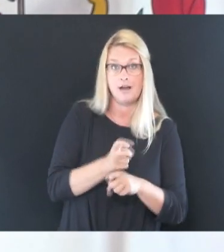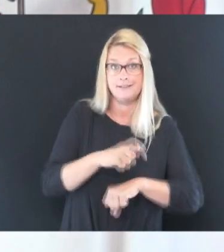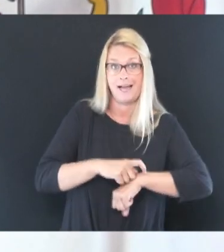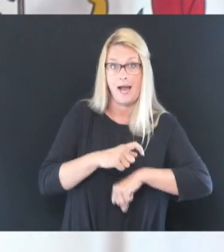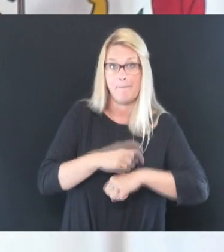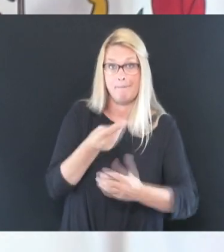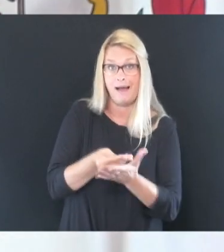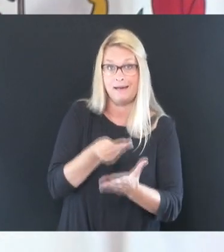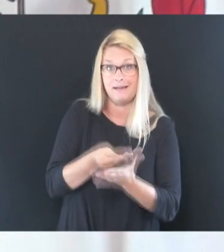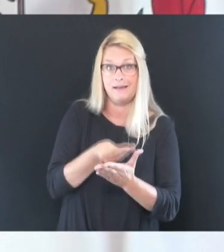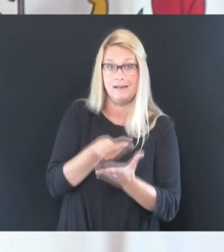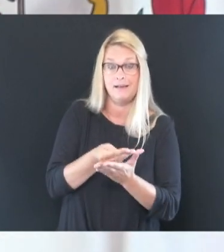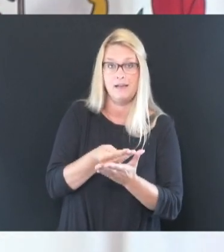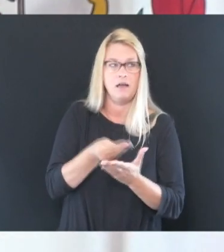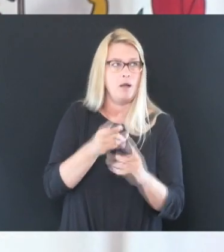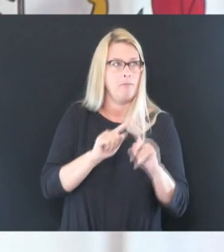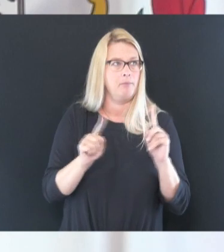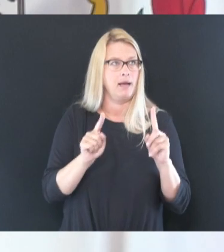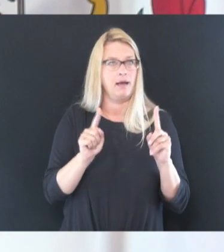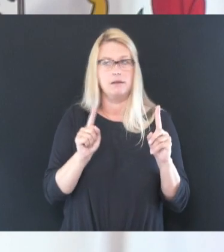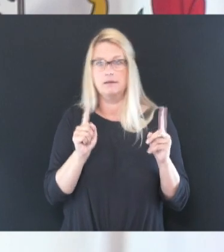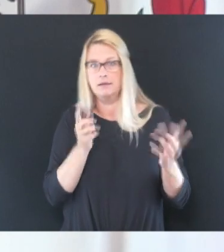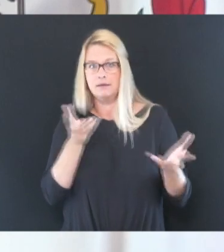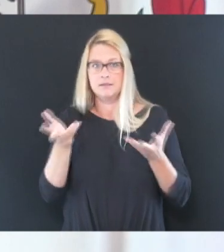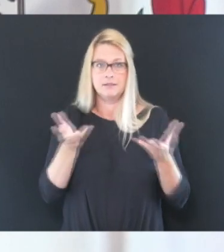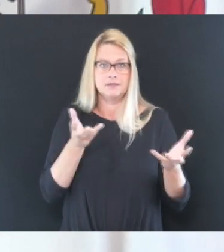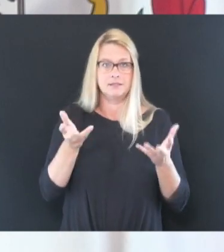they have some way, somehow,